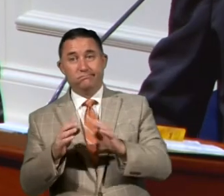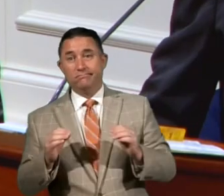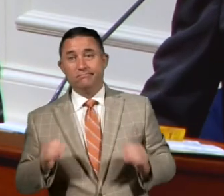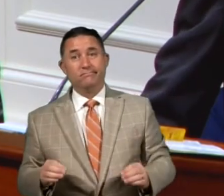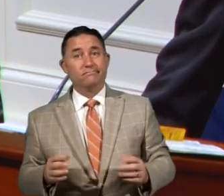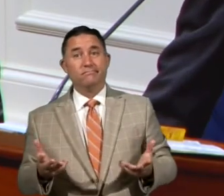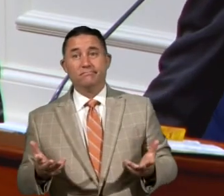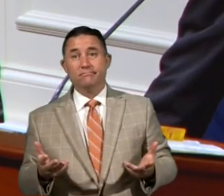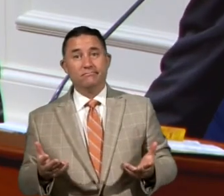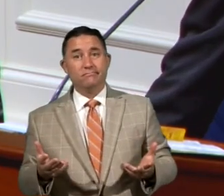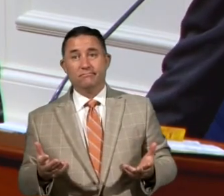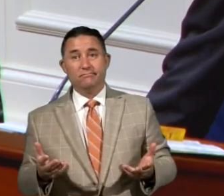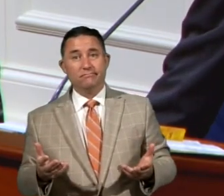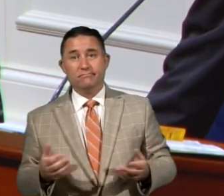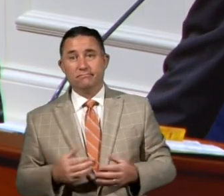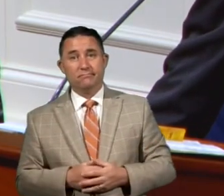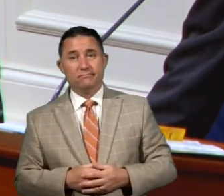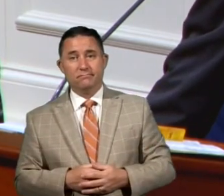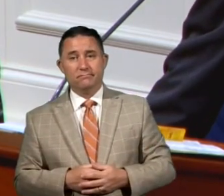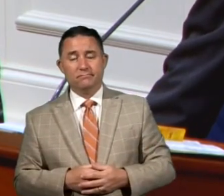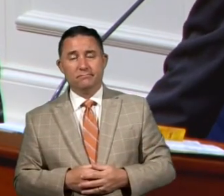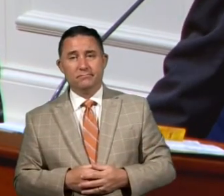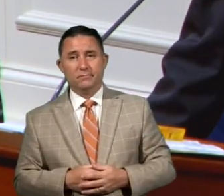on our door.